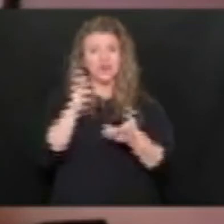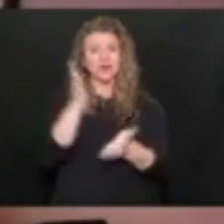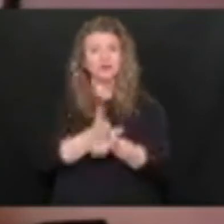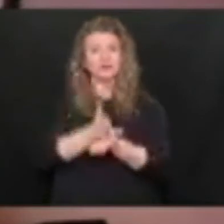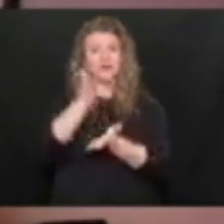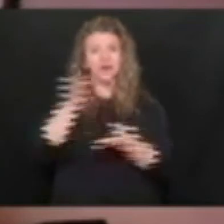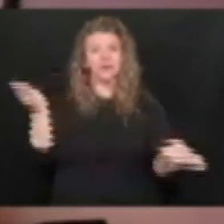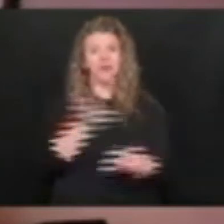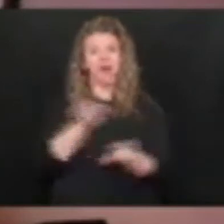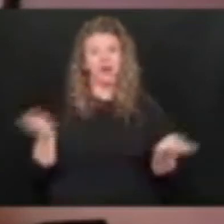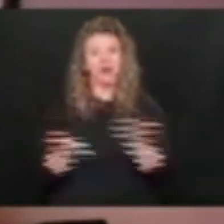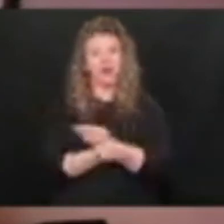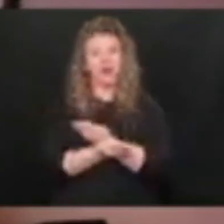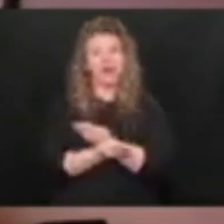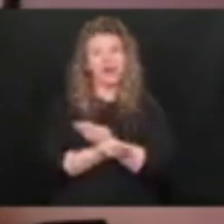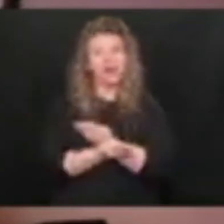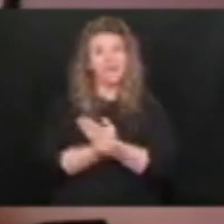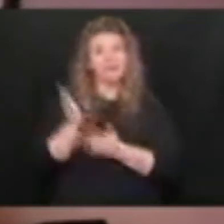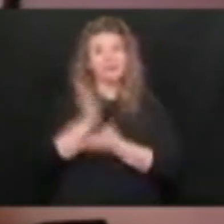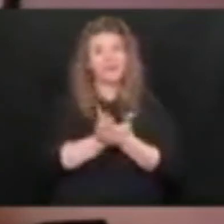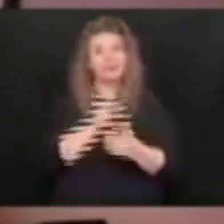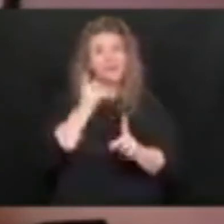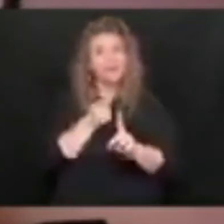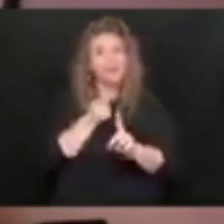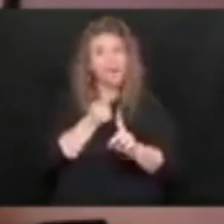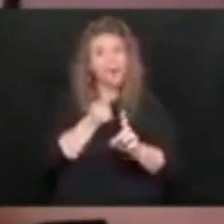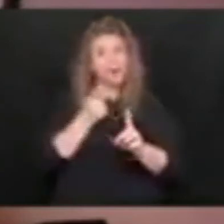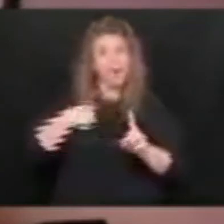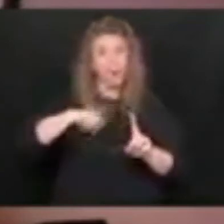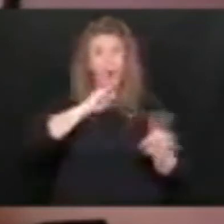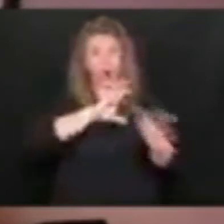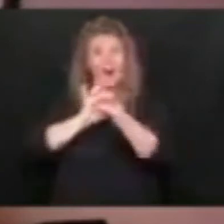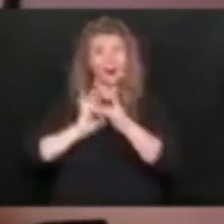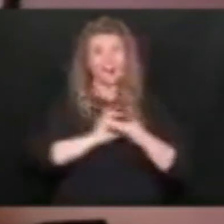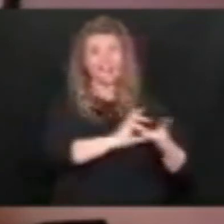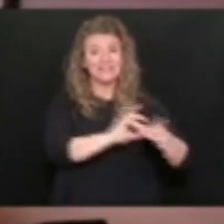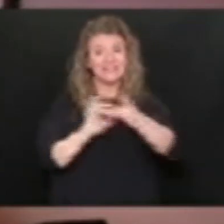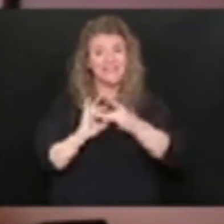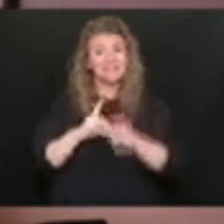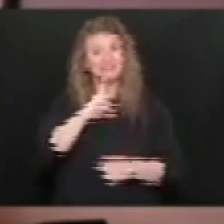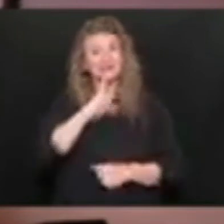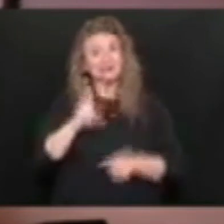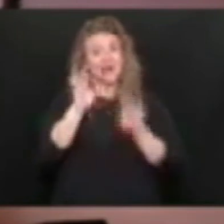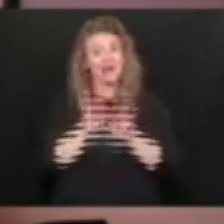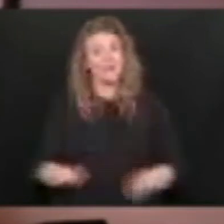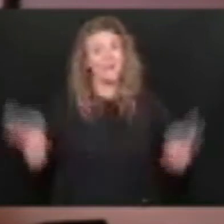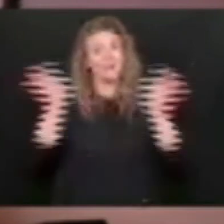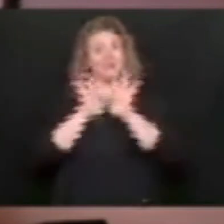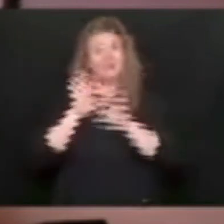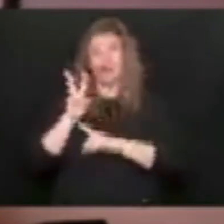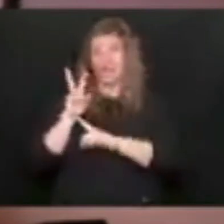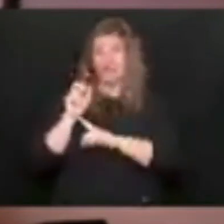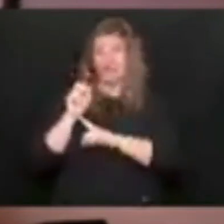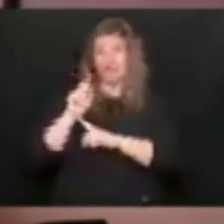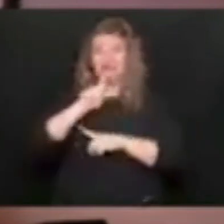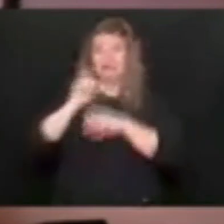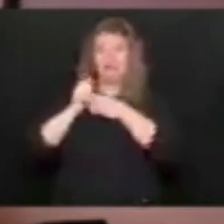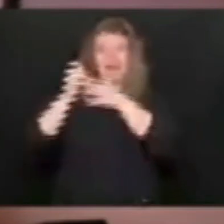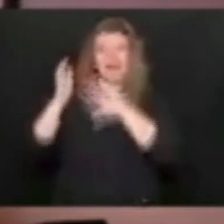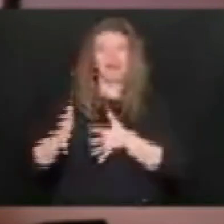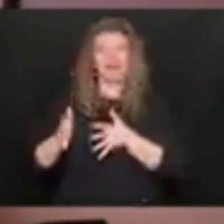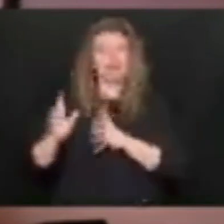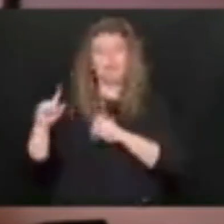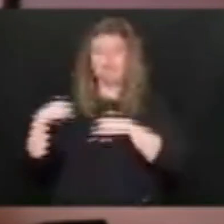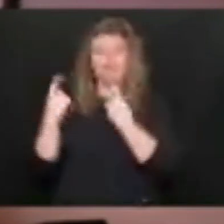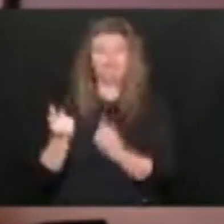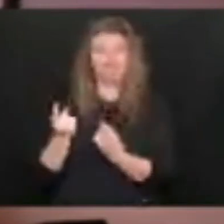variants. And at some point, we're all connected in this. So it's really important for West Virginia to be the leader that we have